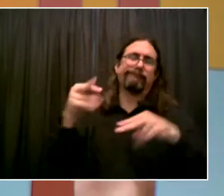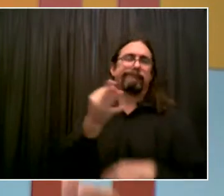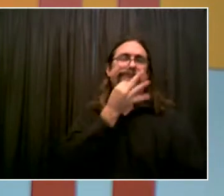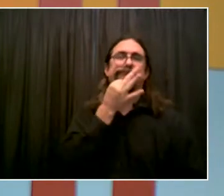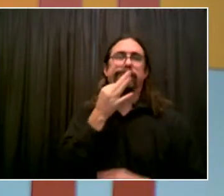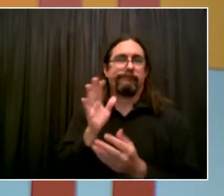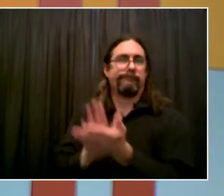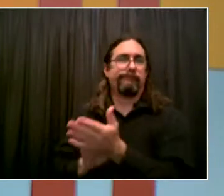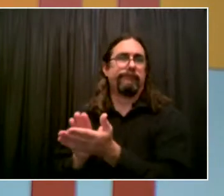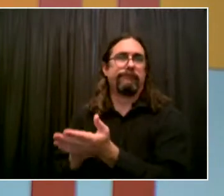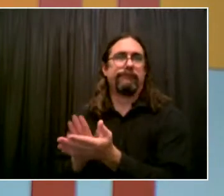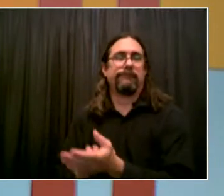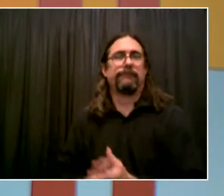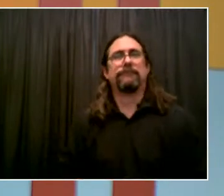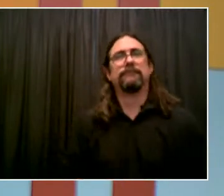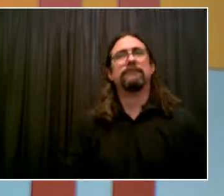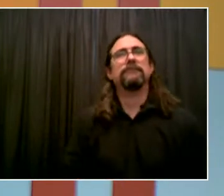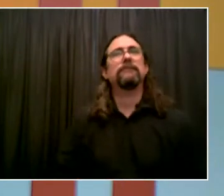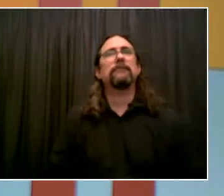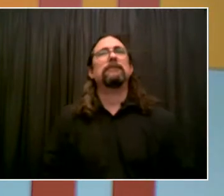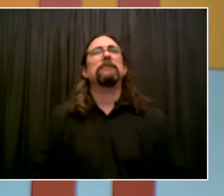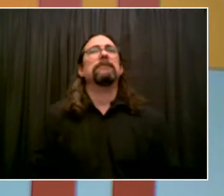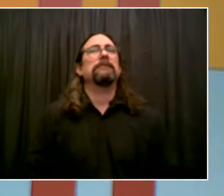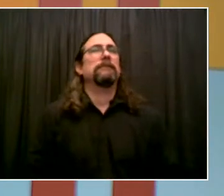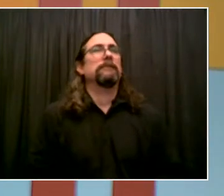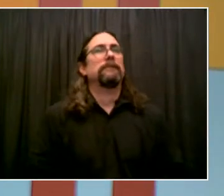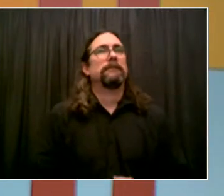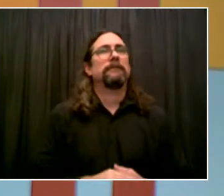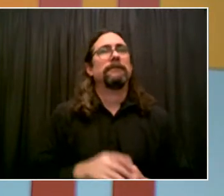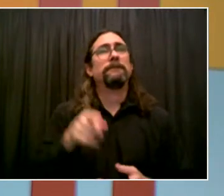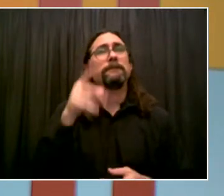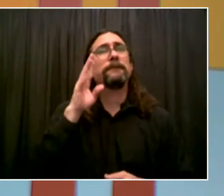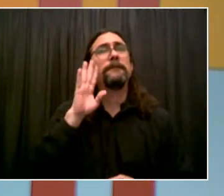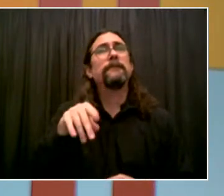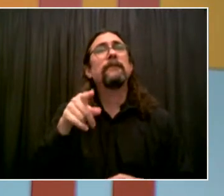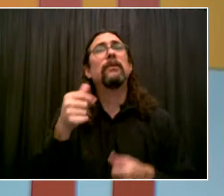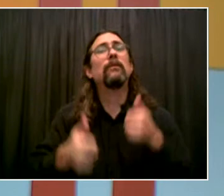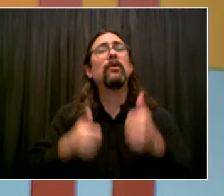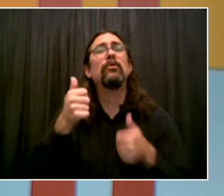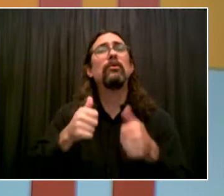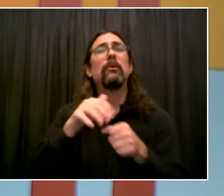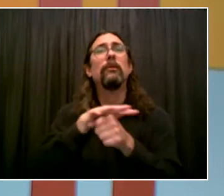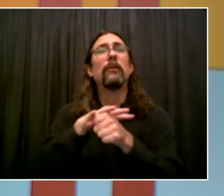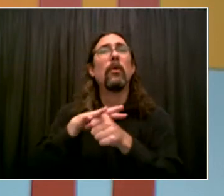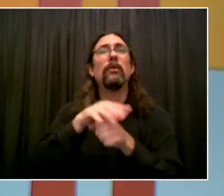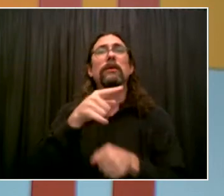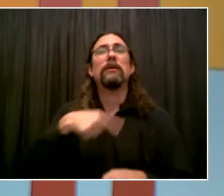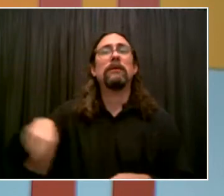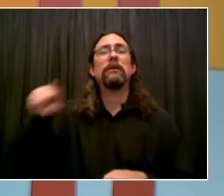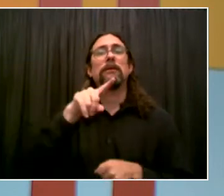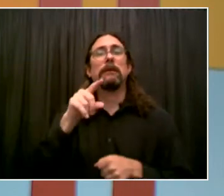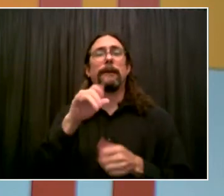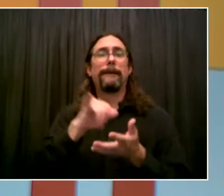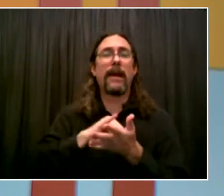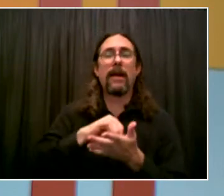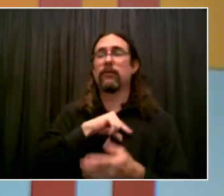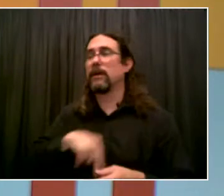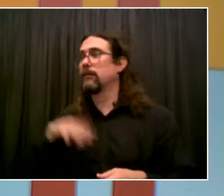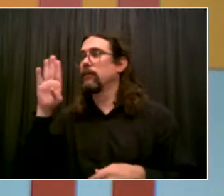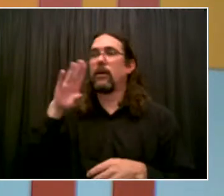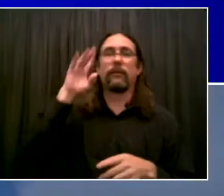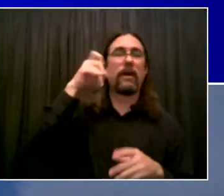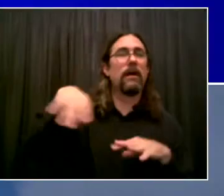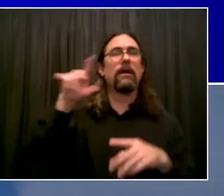is? Oh, my bad. I thought Which borough do you guess it is? Queens. There's no better place on earth. Where is the most popular